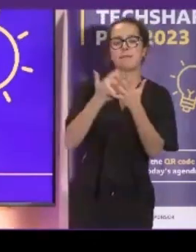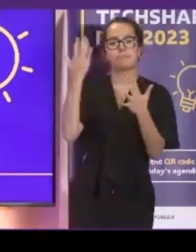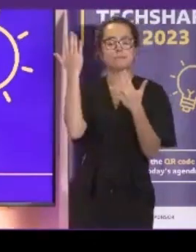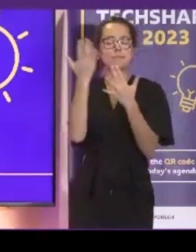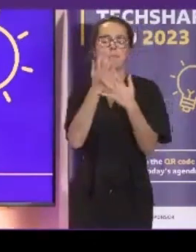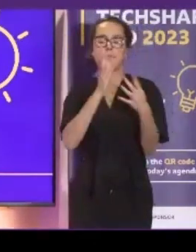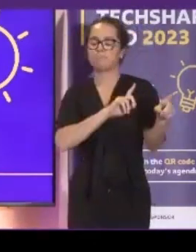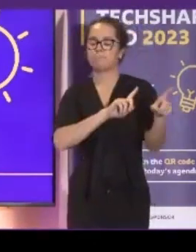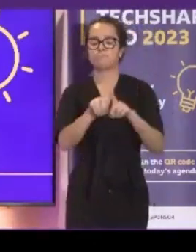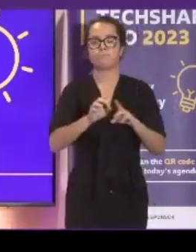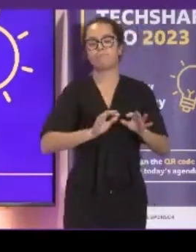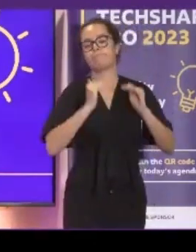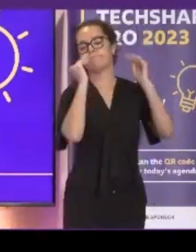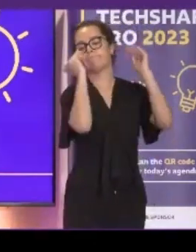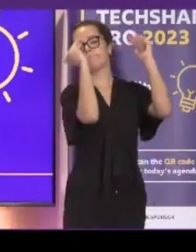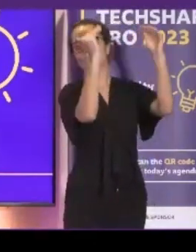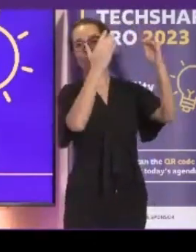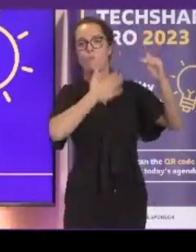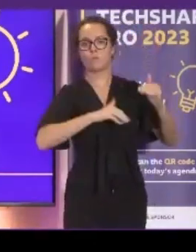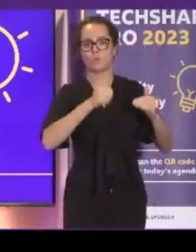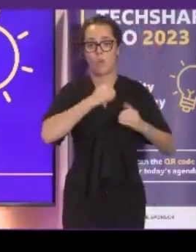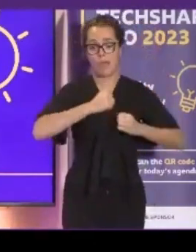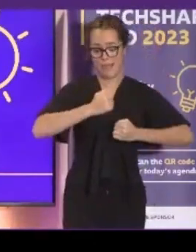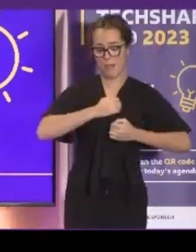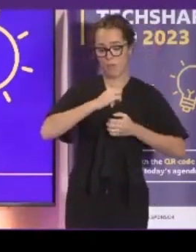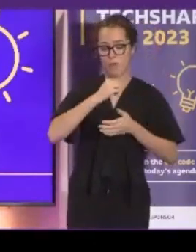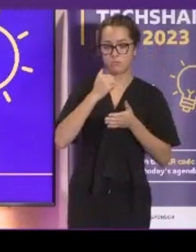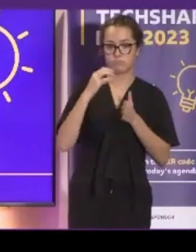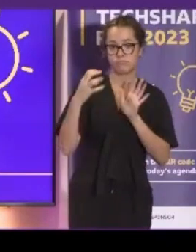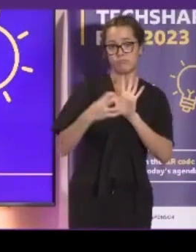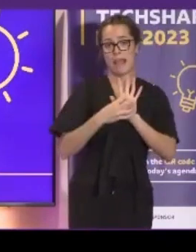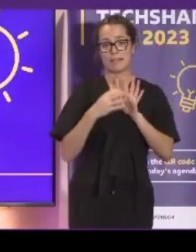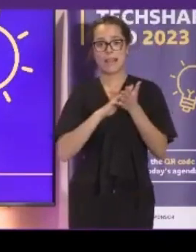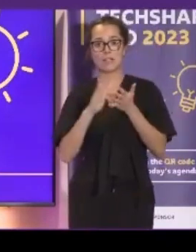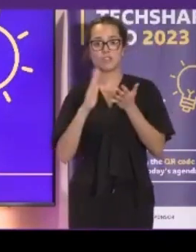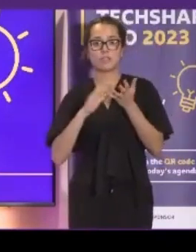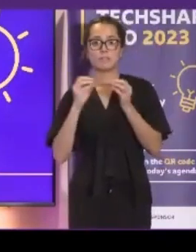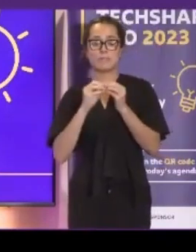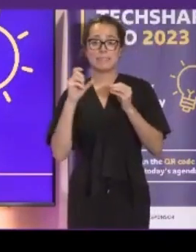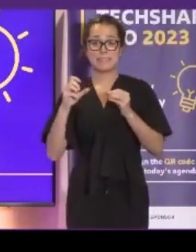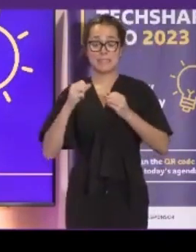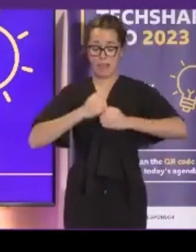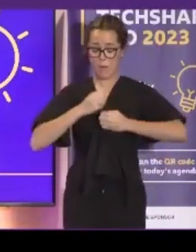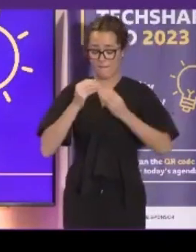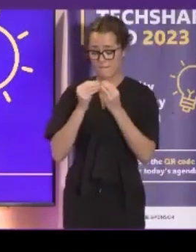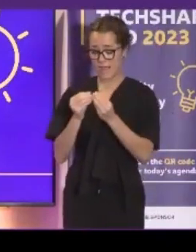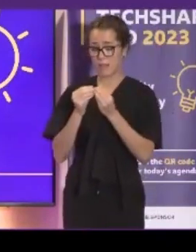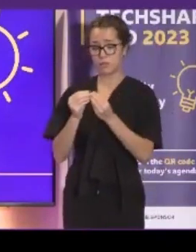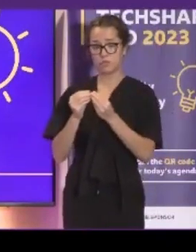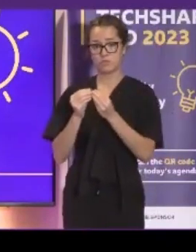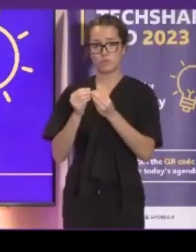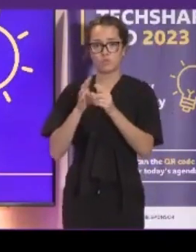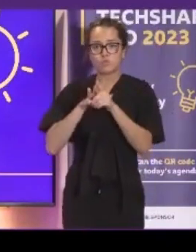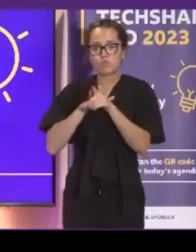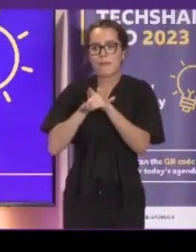And we want to use our size, our brand, and most of all, our values to influence that supply